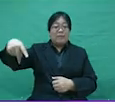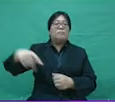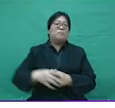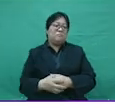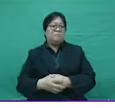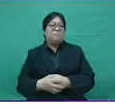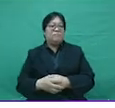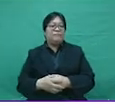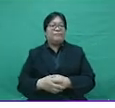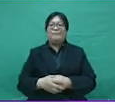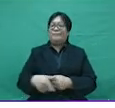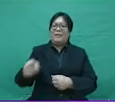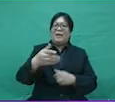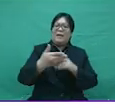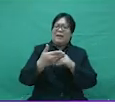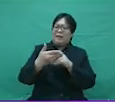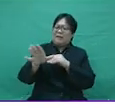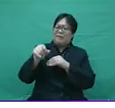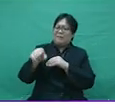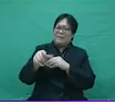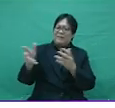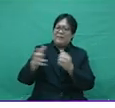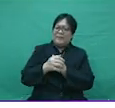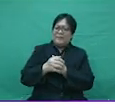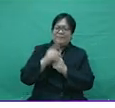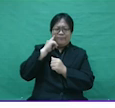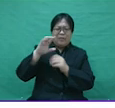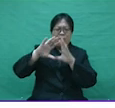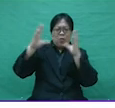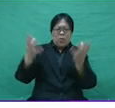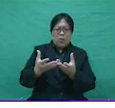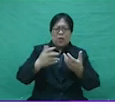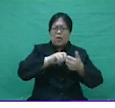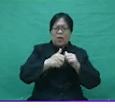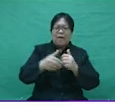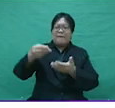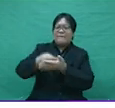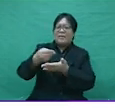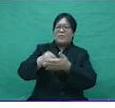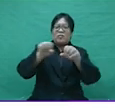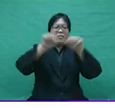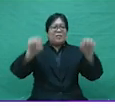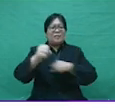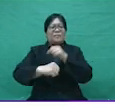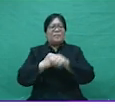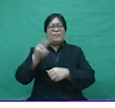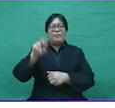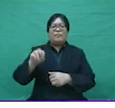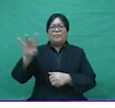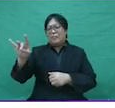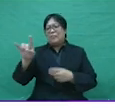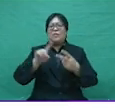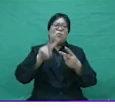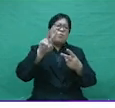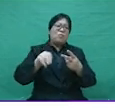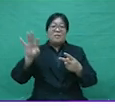Pacific, where after the world crisis of the financial system in 2008